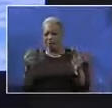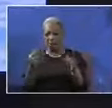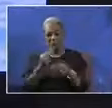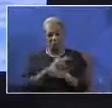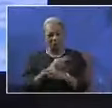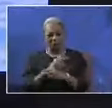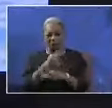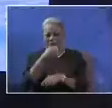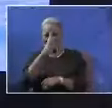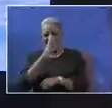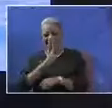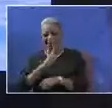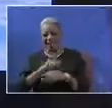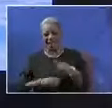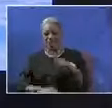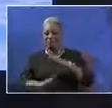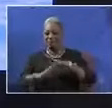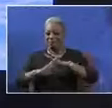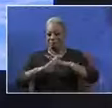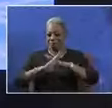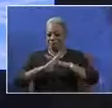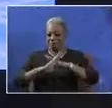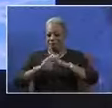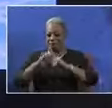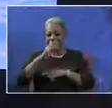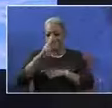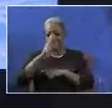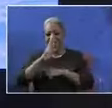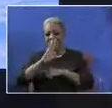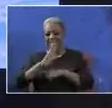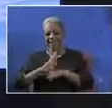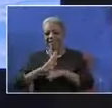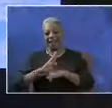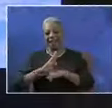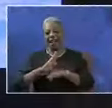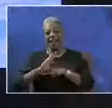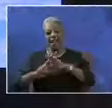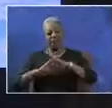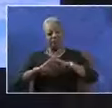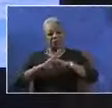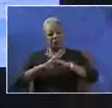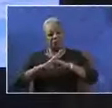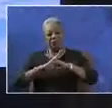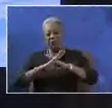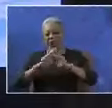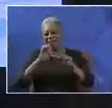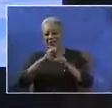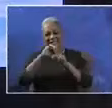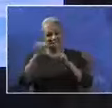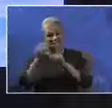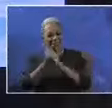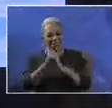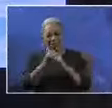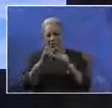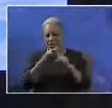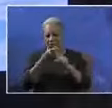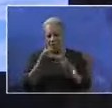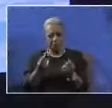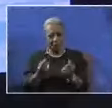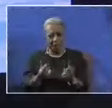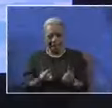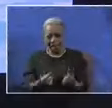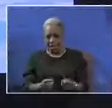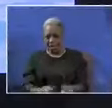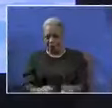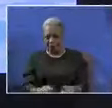hand back. And God has held the hand of judgment back on all of us. And that's why